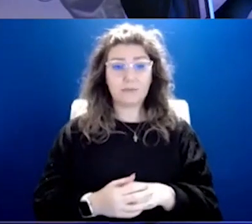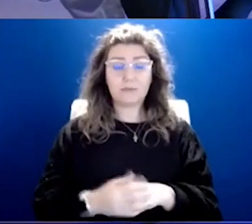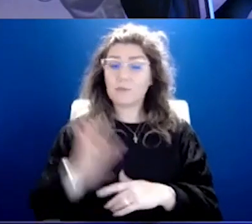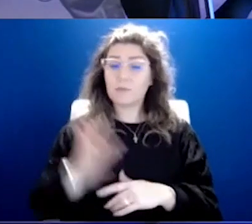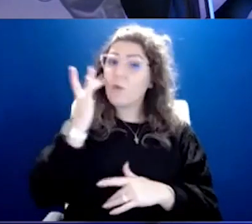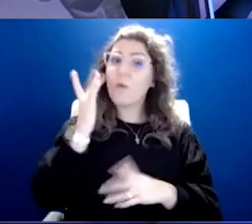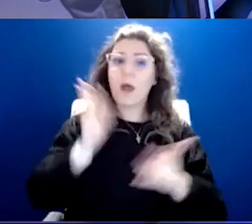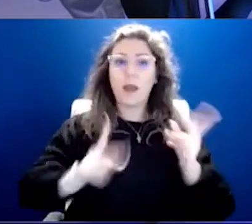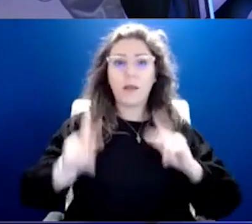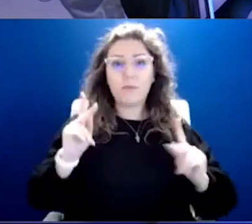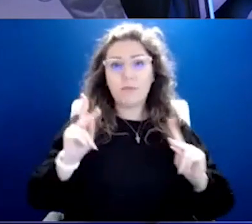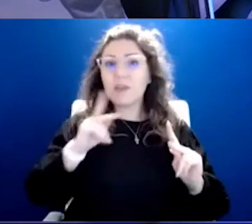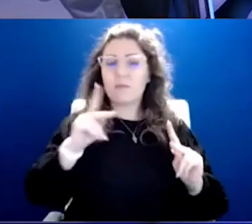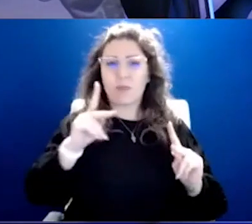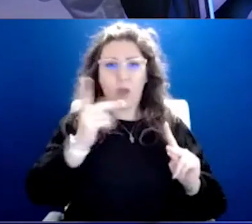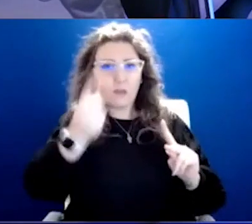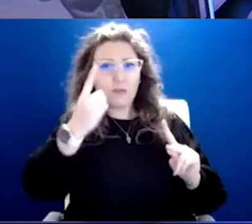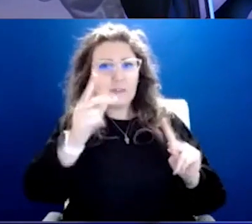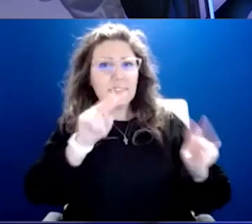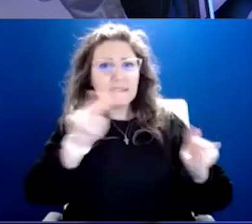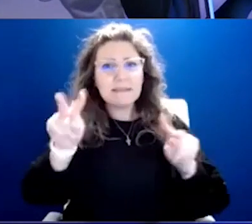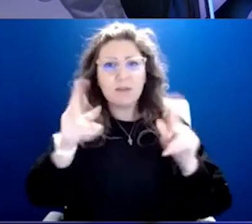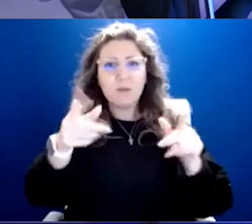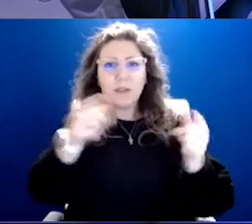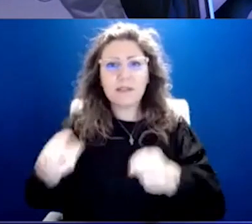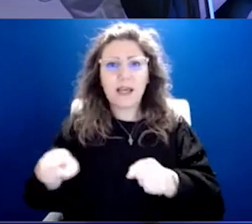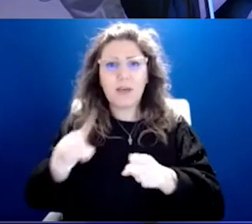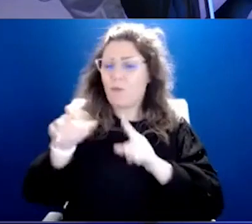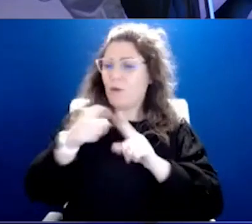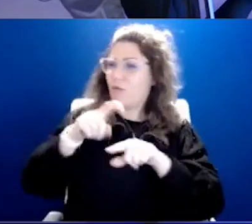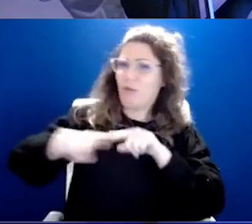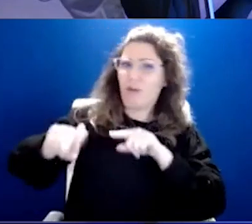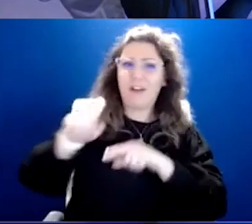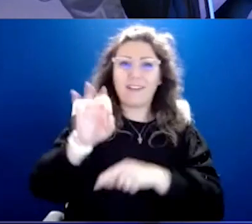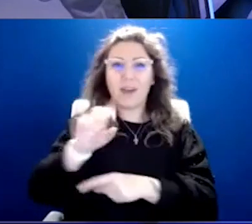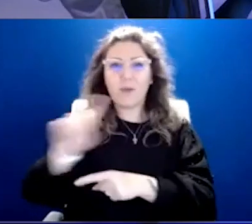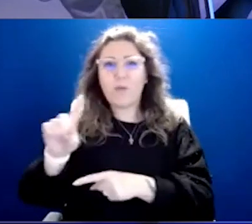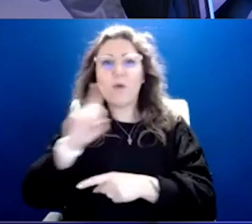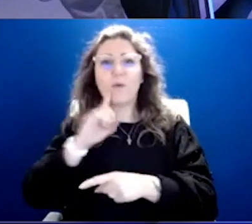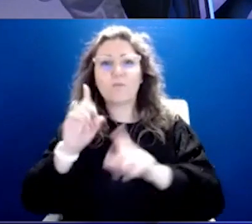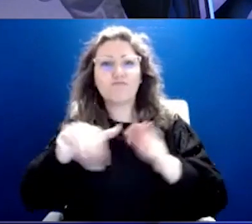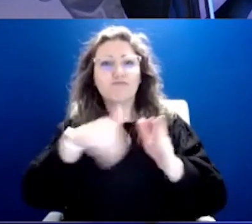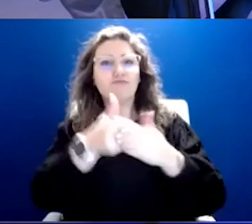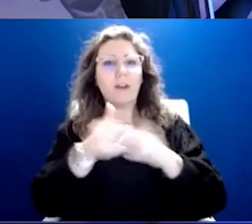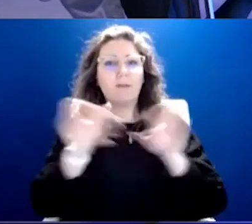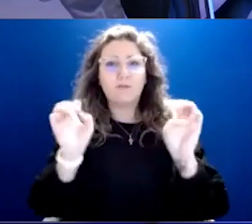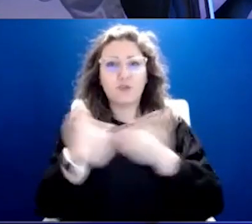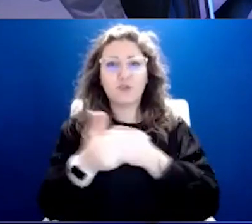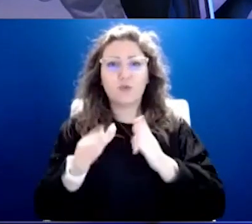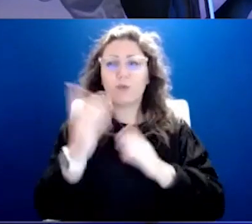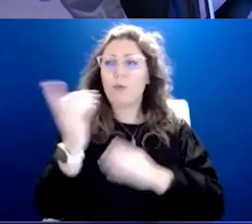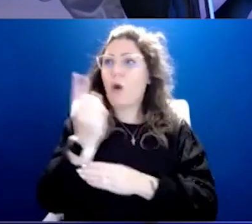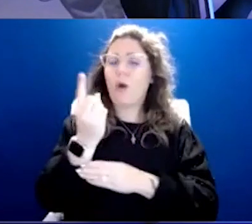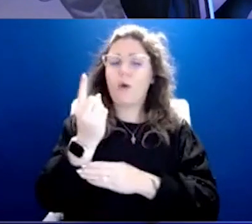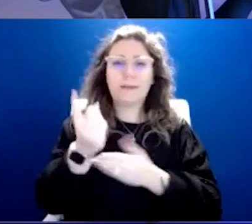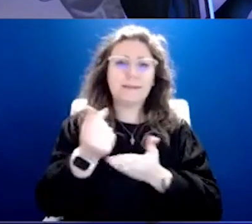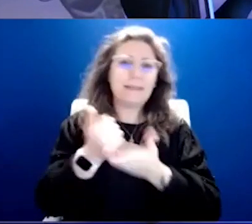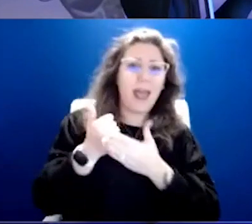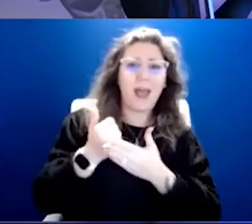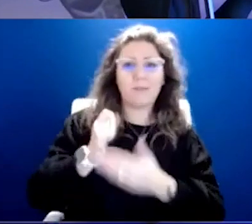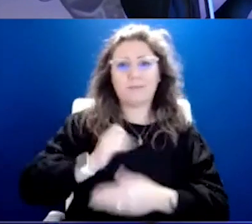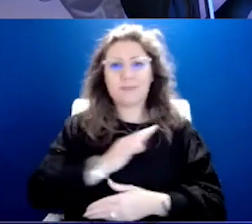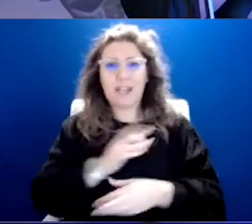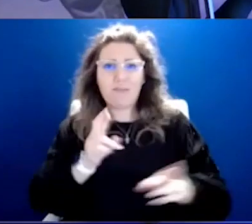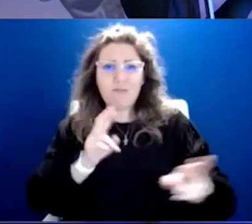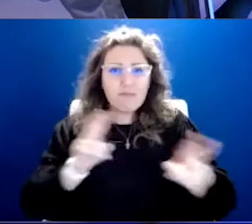that they know. I think when we call 911 or we go to emergency room, we just assume that's where we can always get help and staff is always there ready to